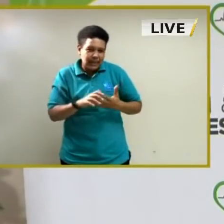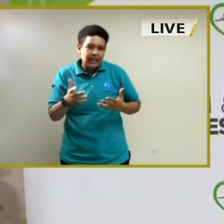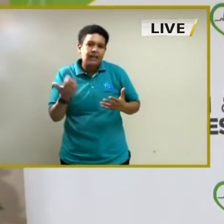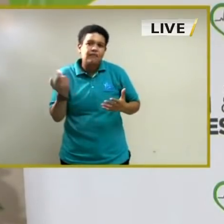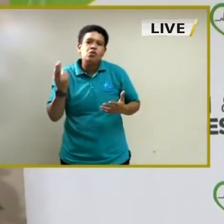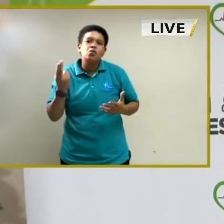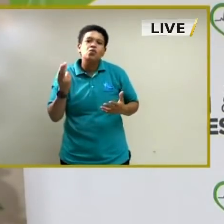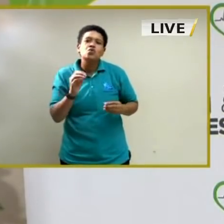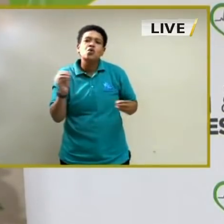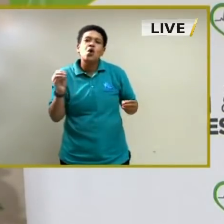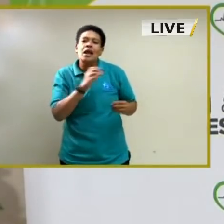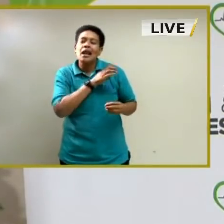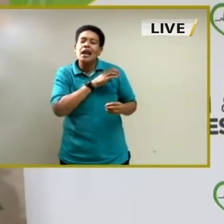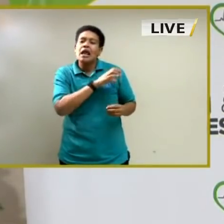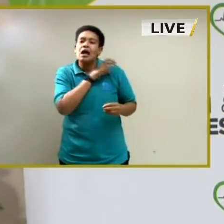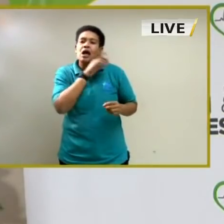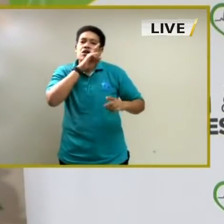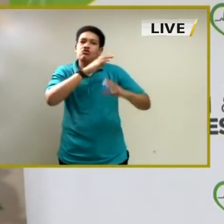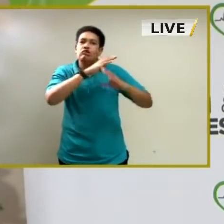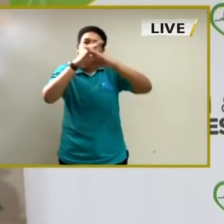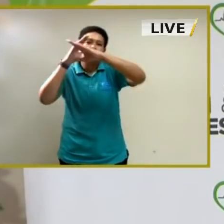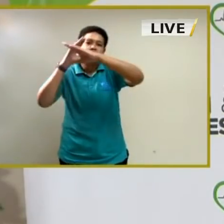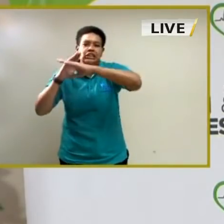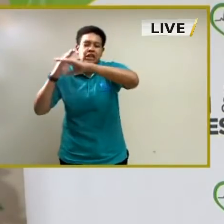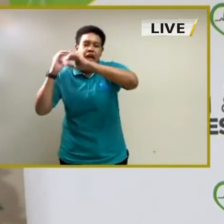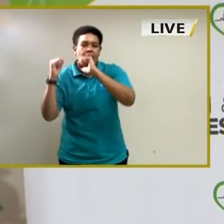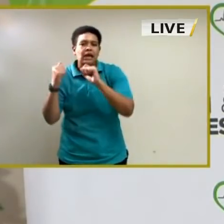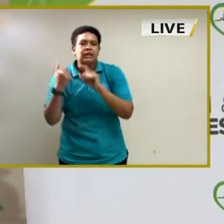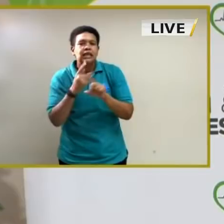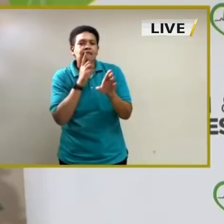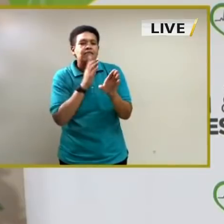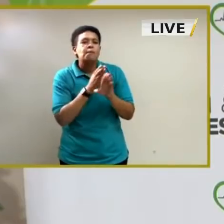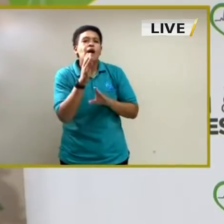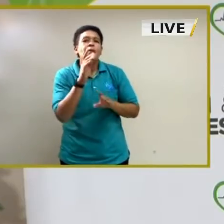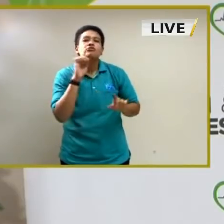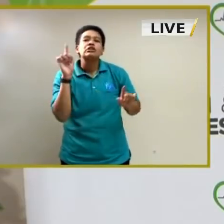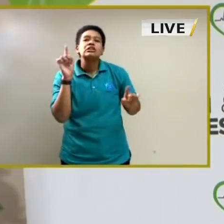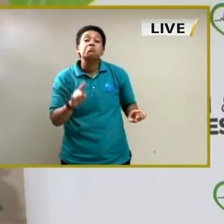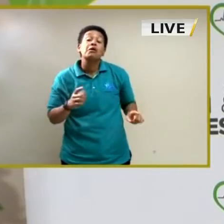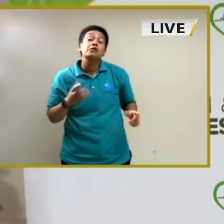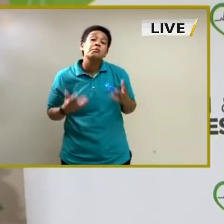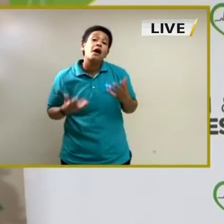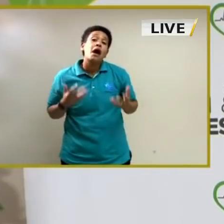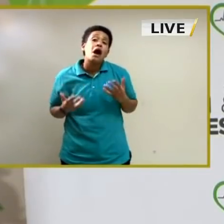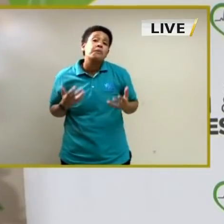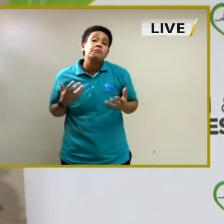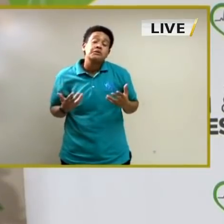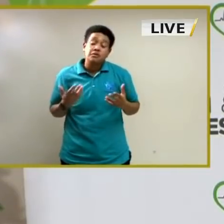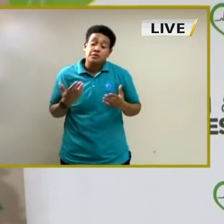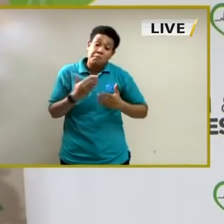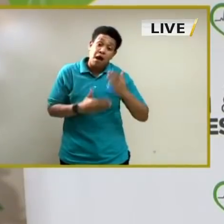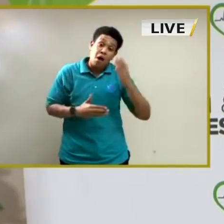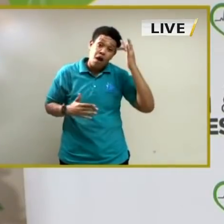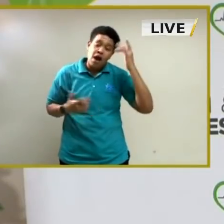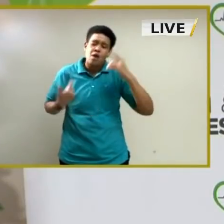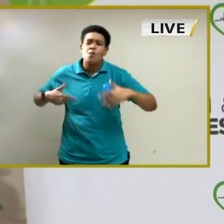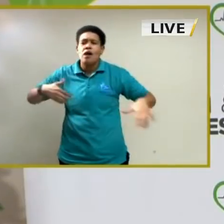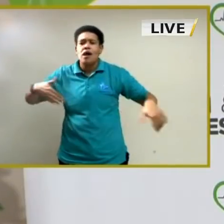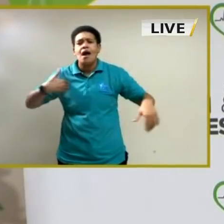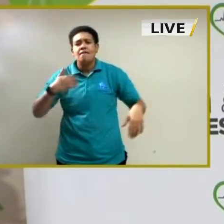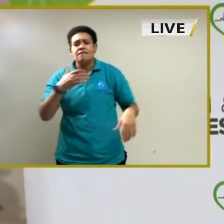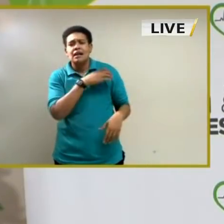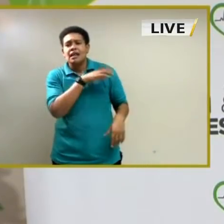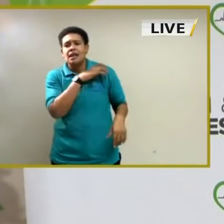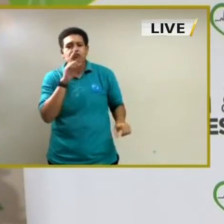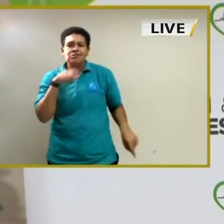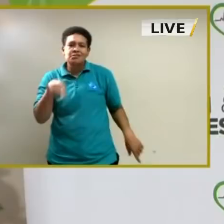use non-clinical restrictions as the primary response, perhaps partly because we did not have a clinical